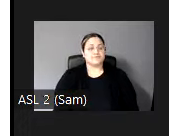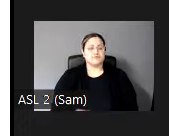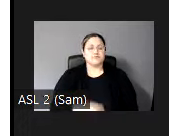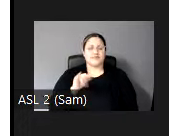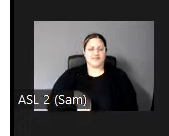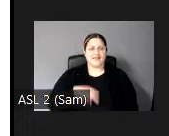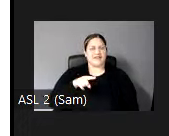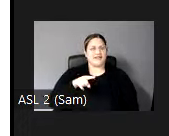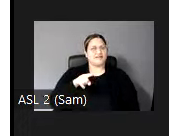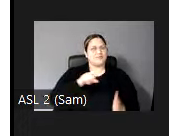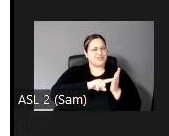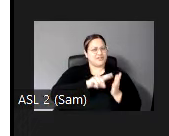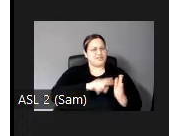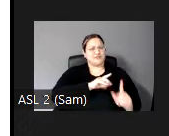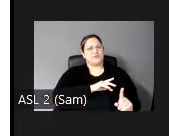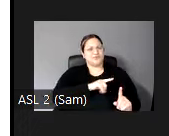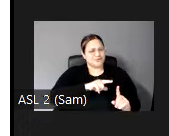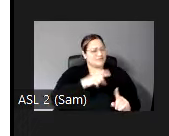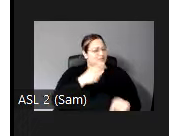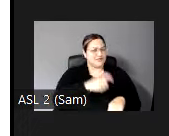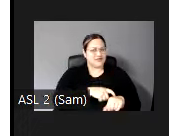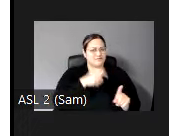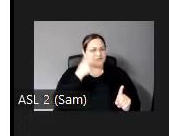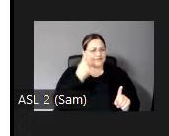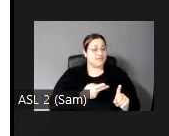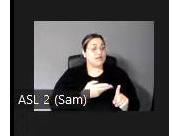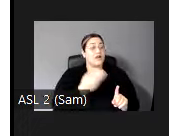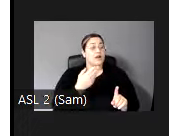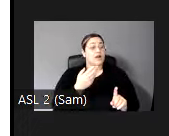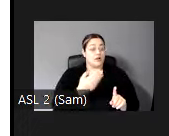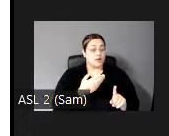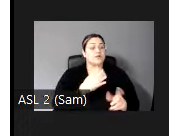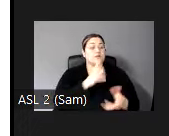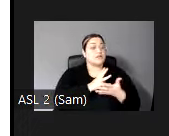things, so we have genetics, obviously, and we can't change our genetics.